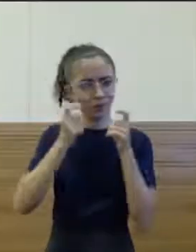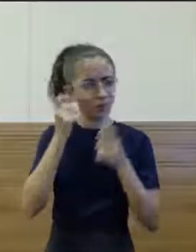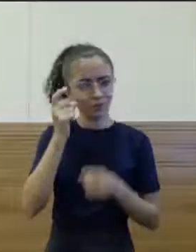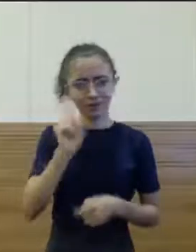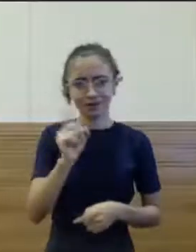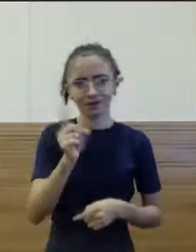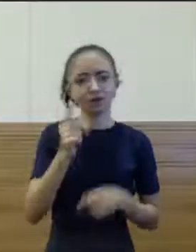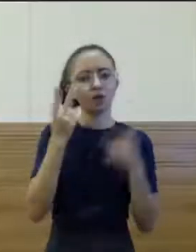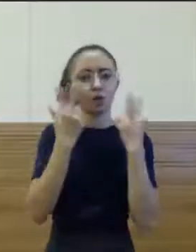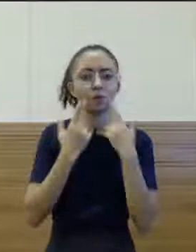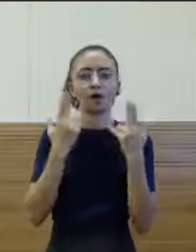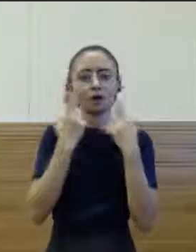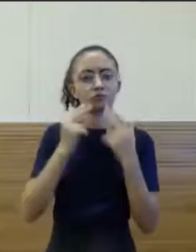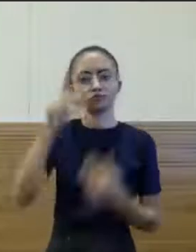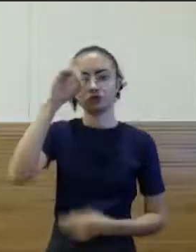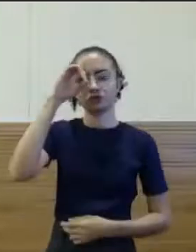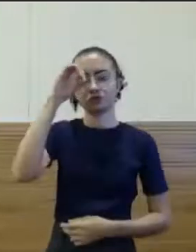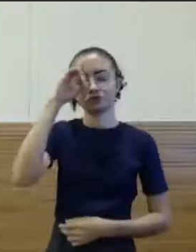No sé si quieren